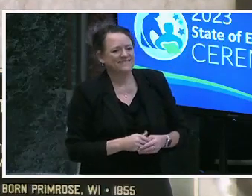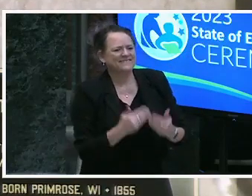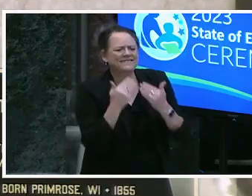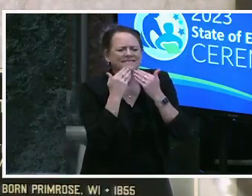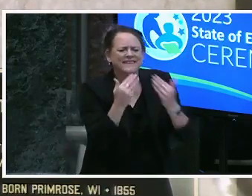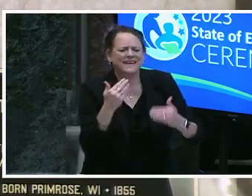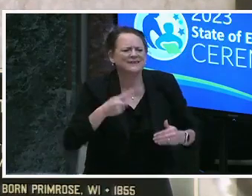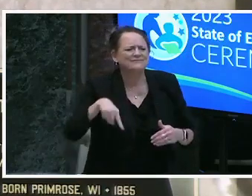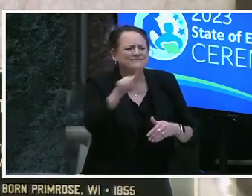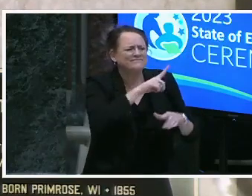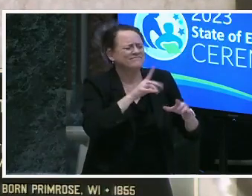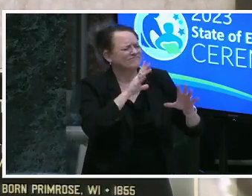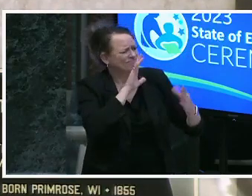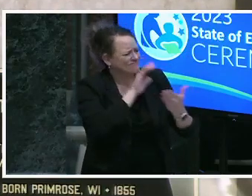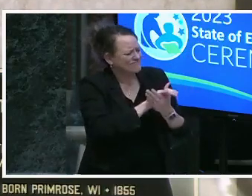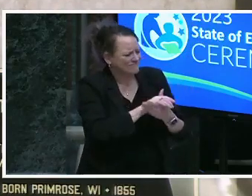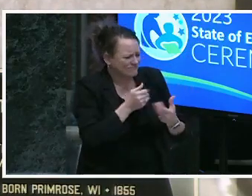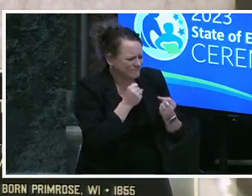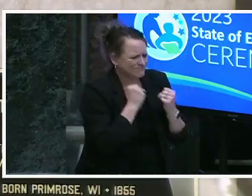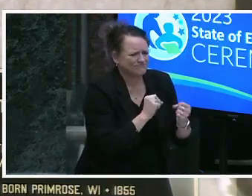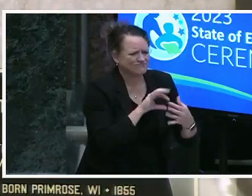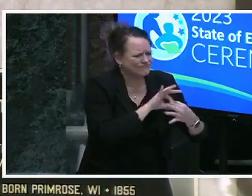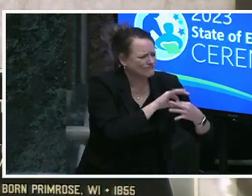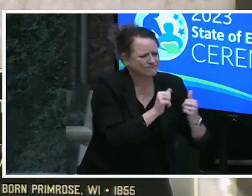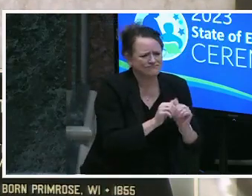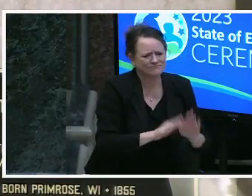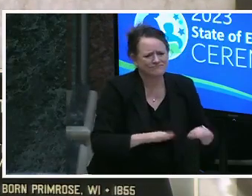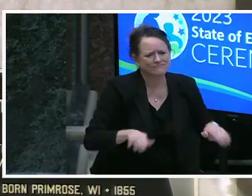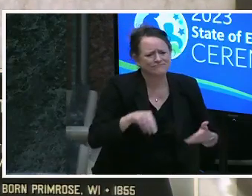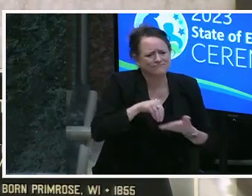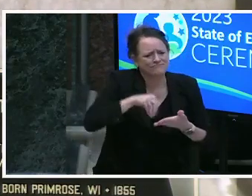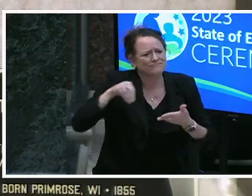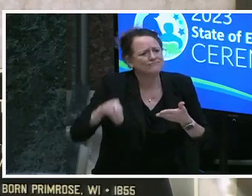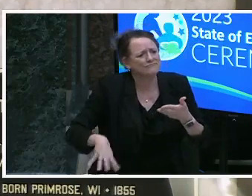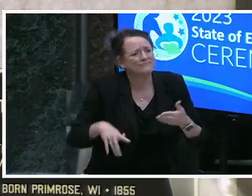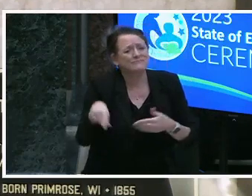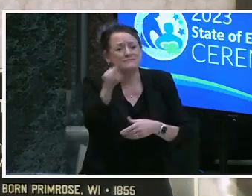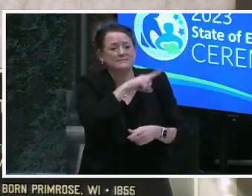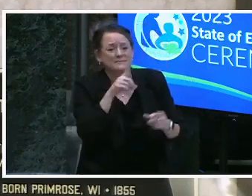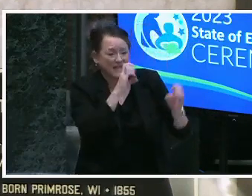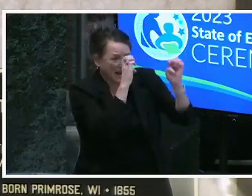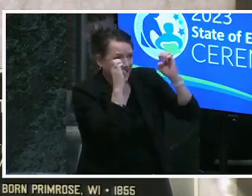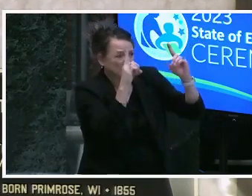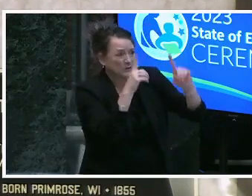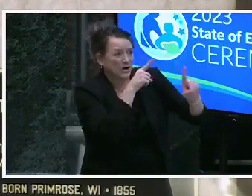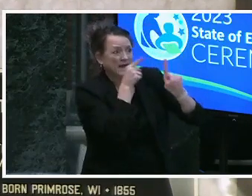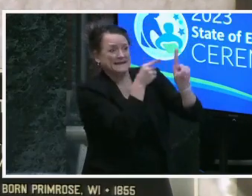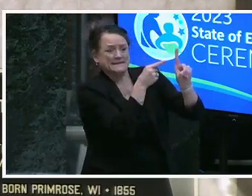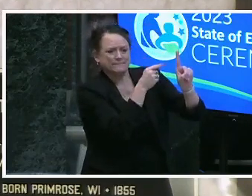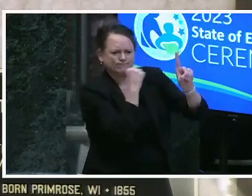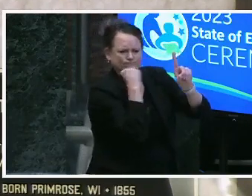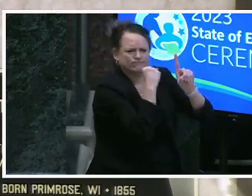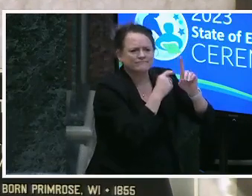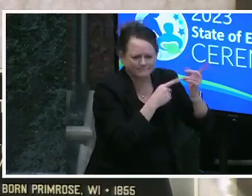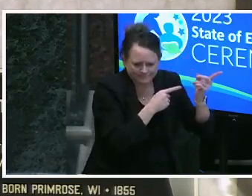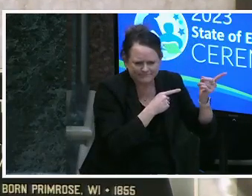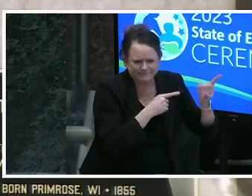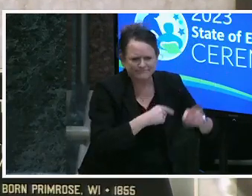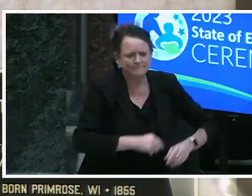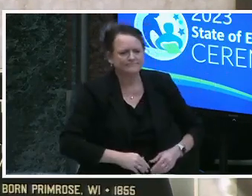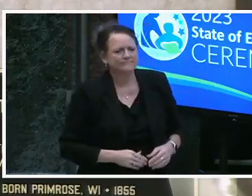students, for believing in education, and for believing in the boundless